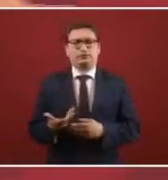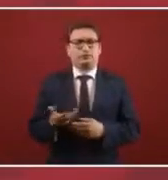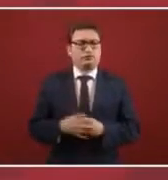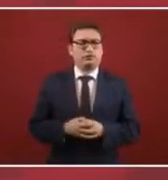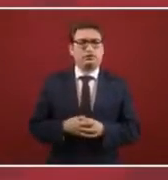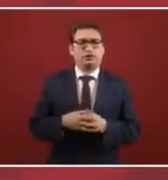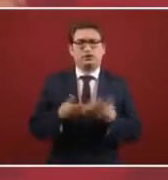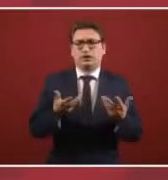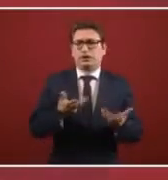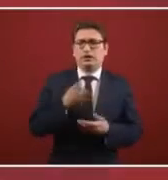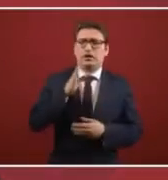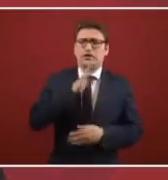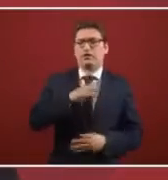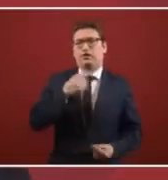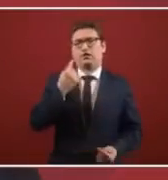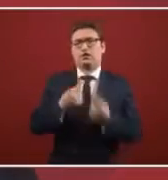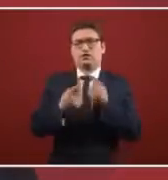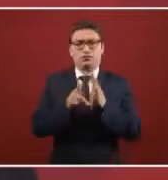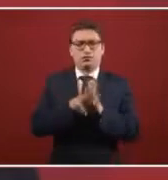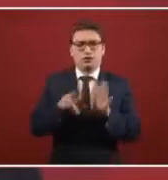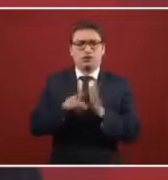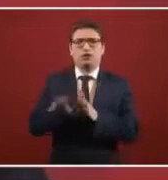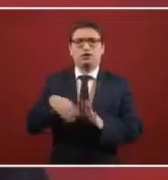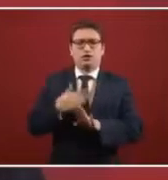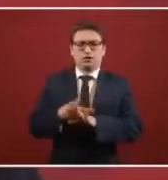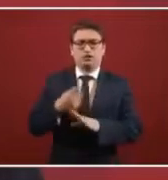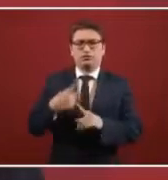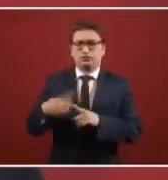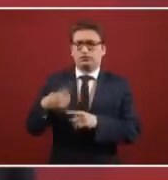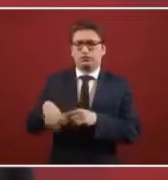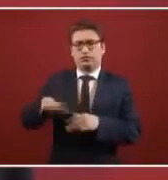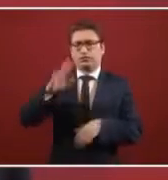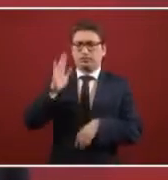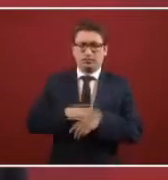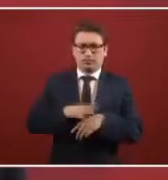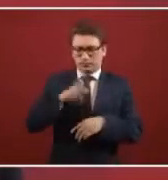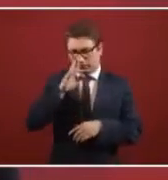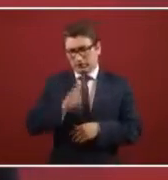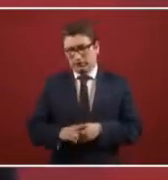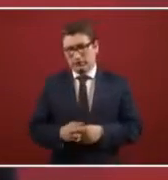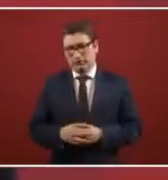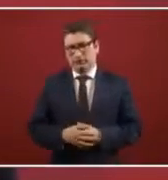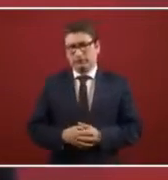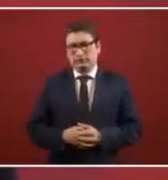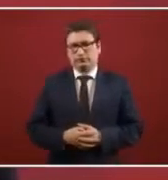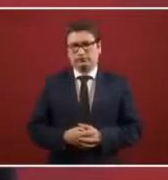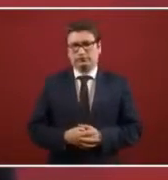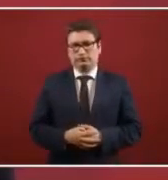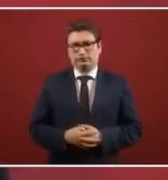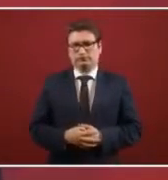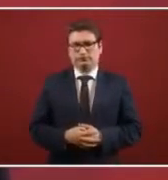está agrediendo a los They medios, say that más we're respeto. abusing the media. He should have